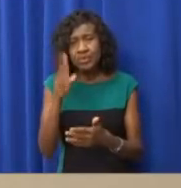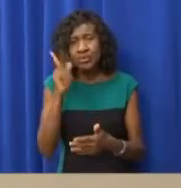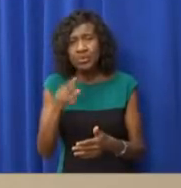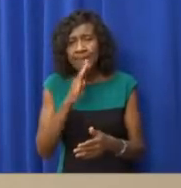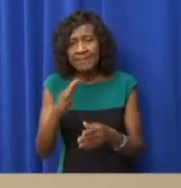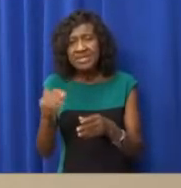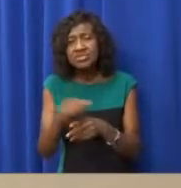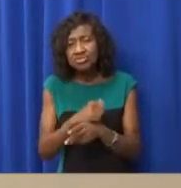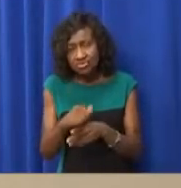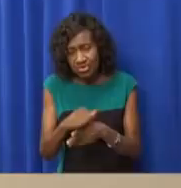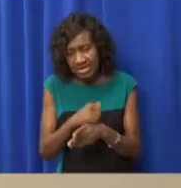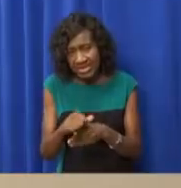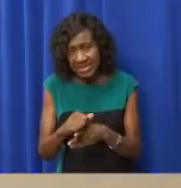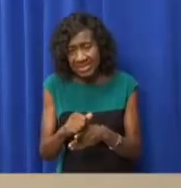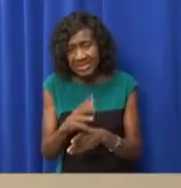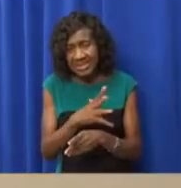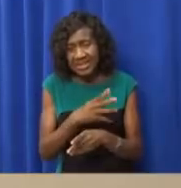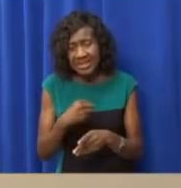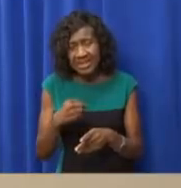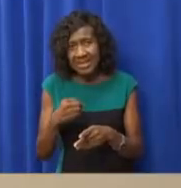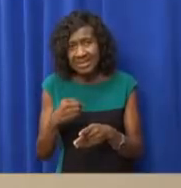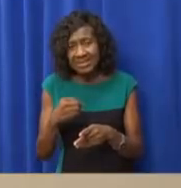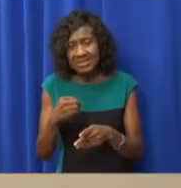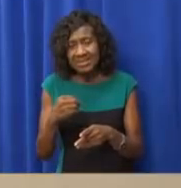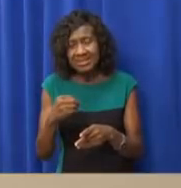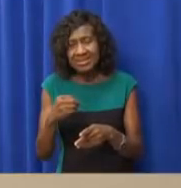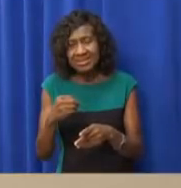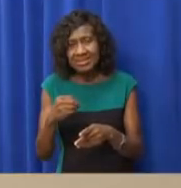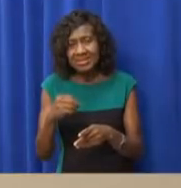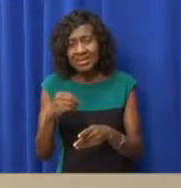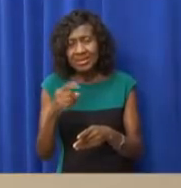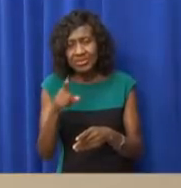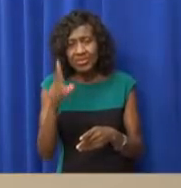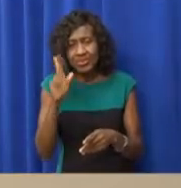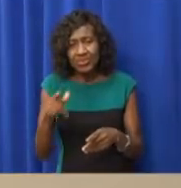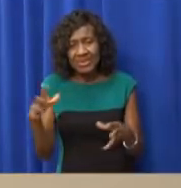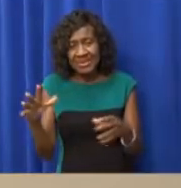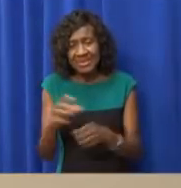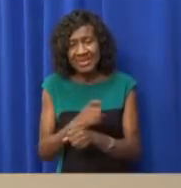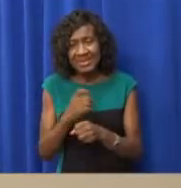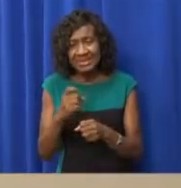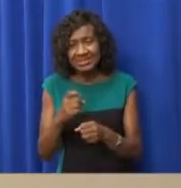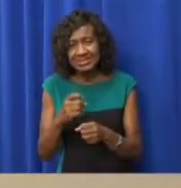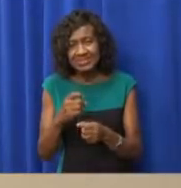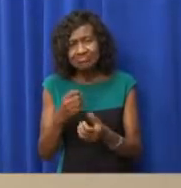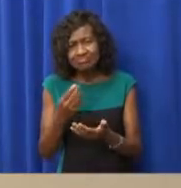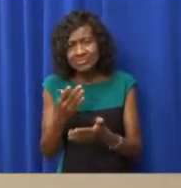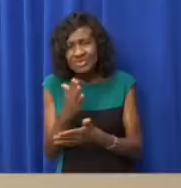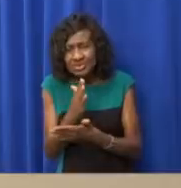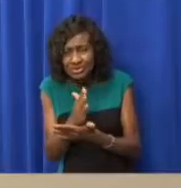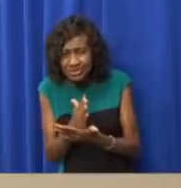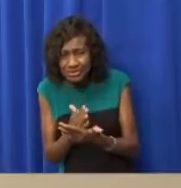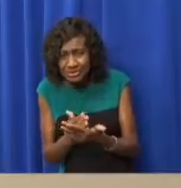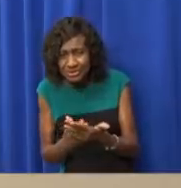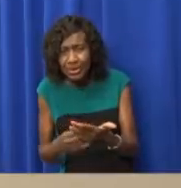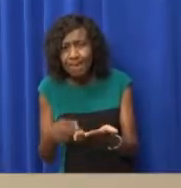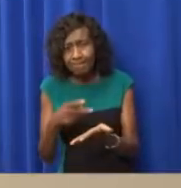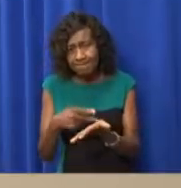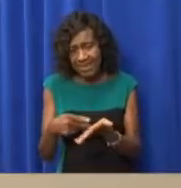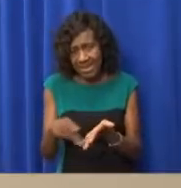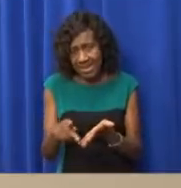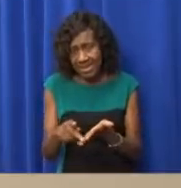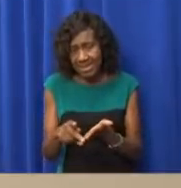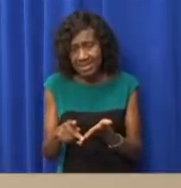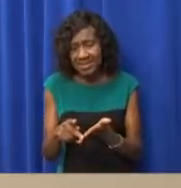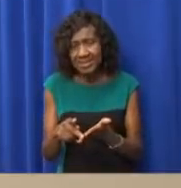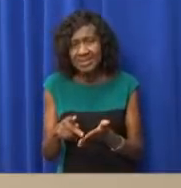and successful candidates will be paid a per diem allowance when they attend. And of course, I think this is a great achievement